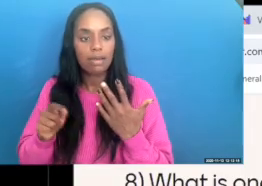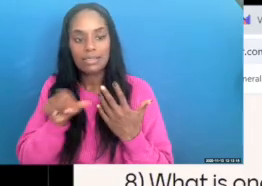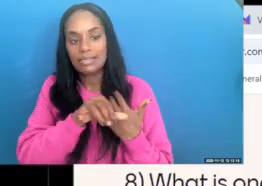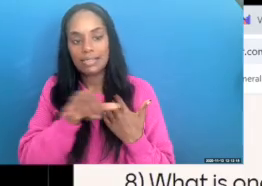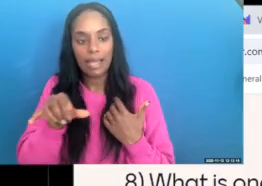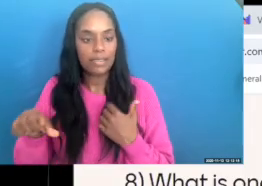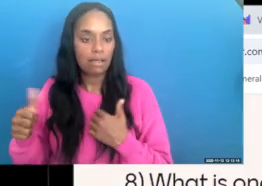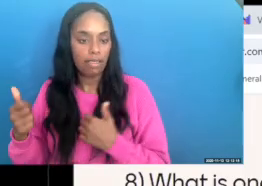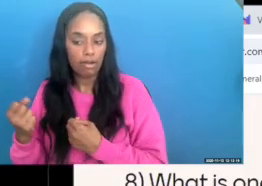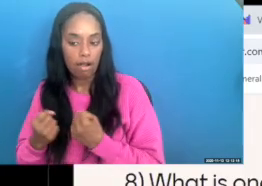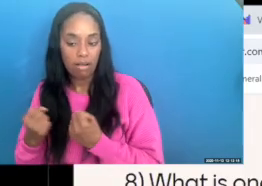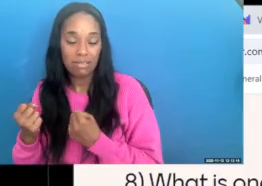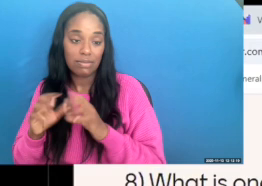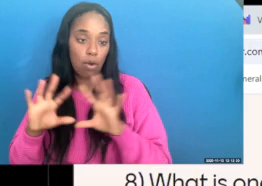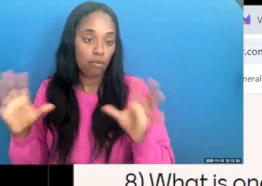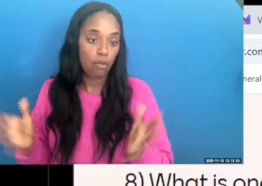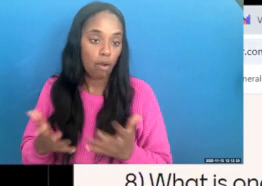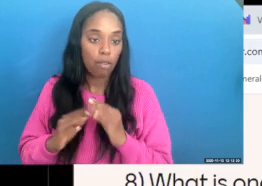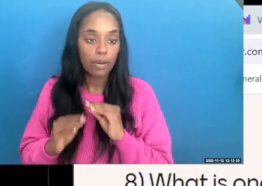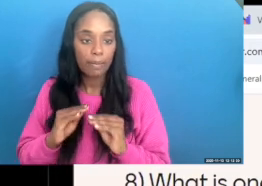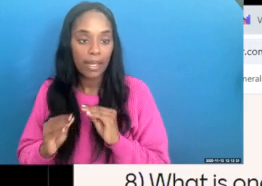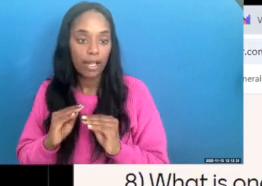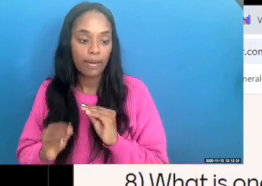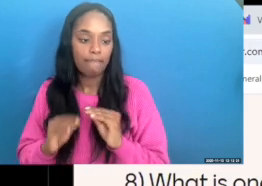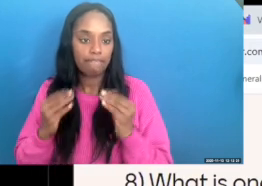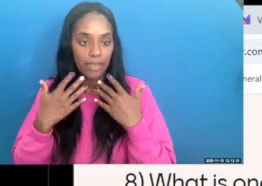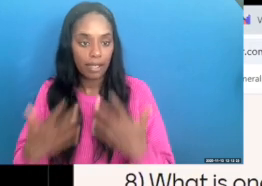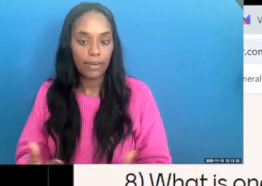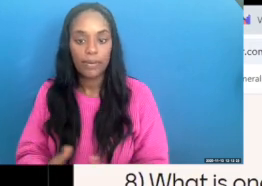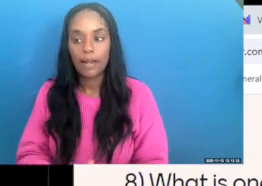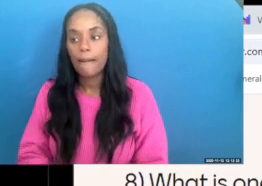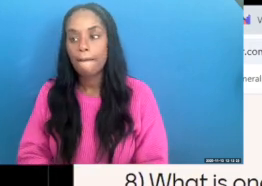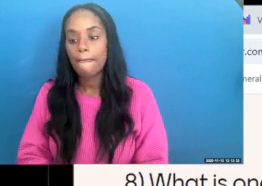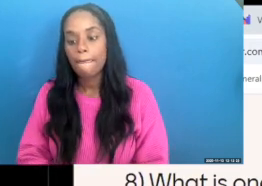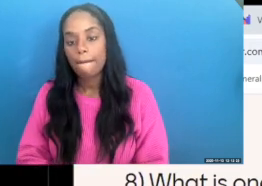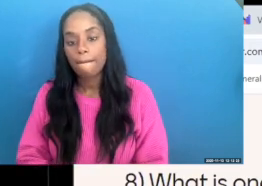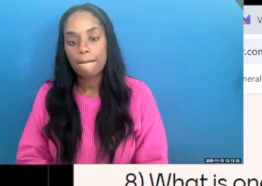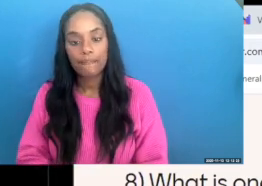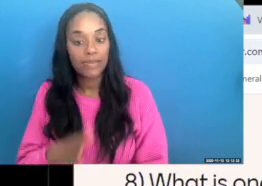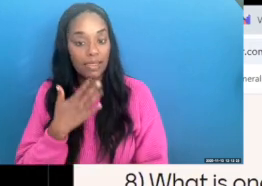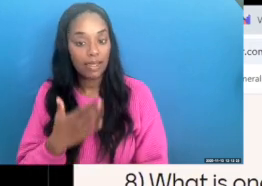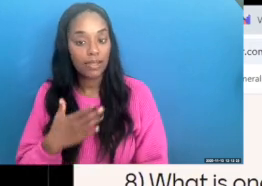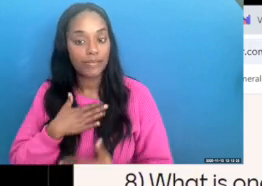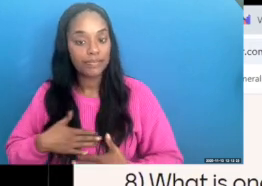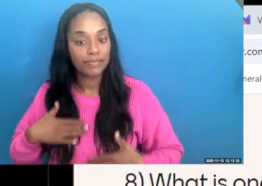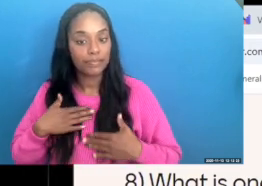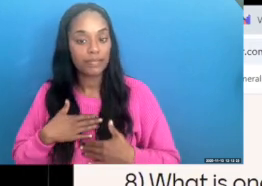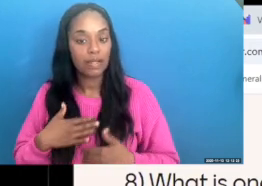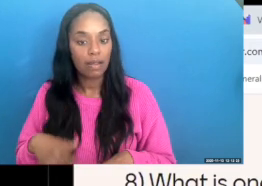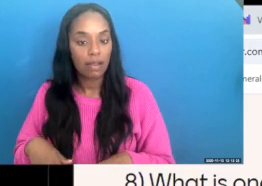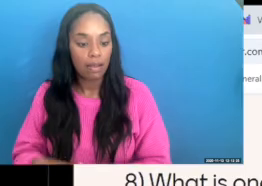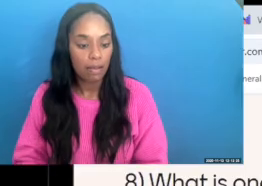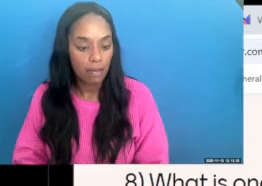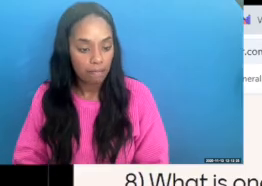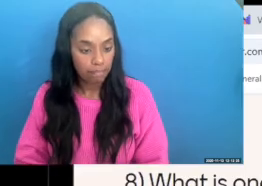have to remember that they still have brakes and tires and gaskets and many of the other things that a conventional car has.